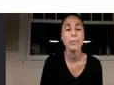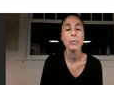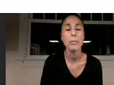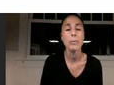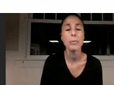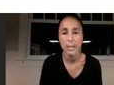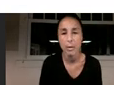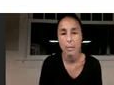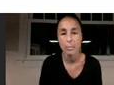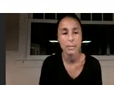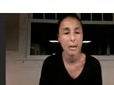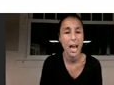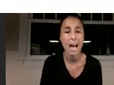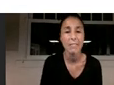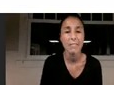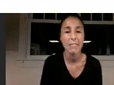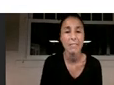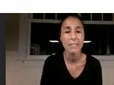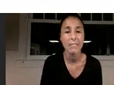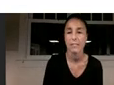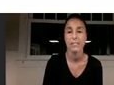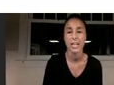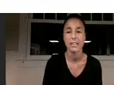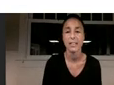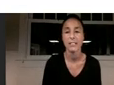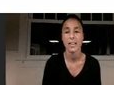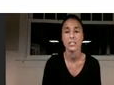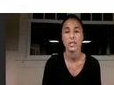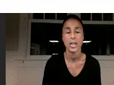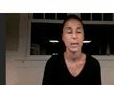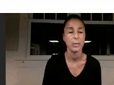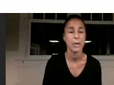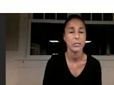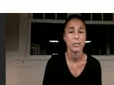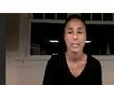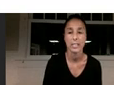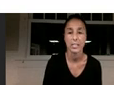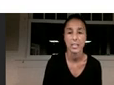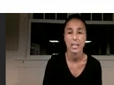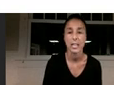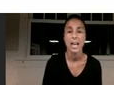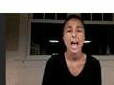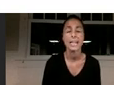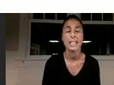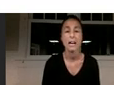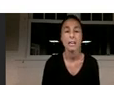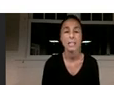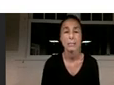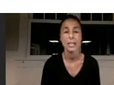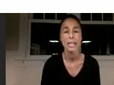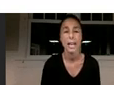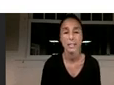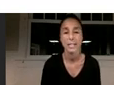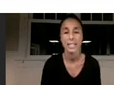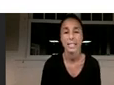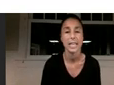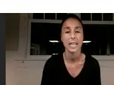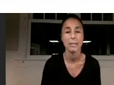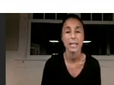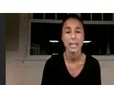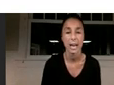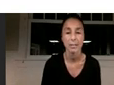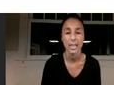I want to point out that the nominated property is about a half a mile south of the Vienna Fairfax GMU Metro Rail Station and entirely within the